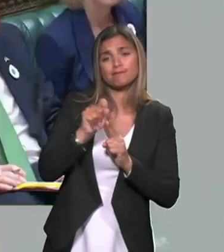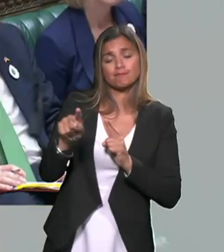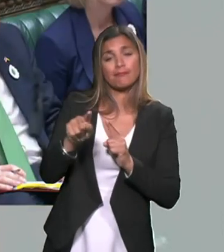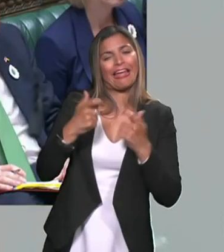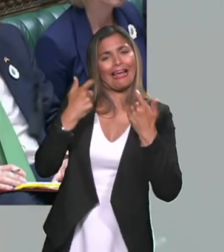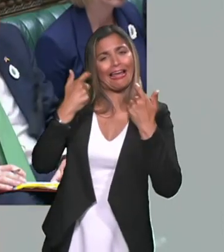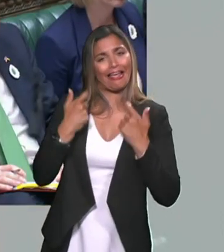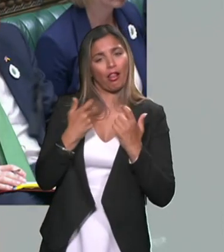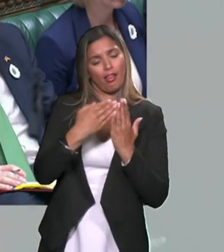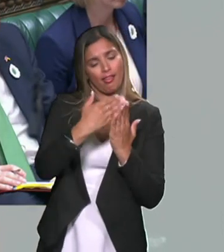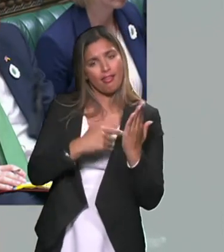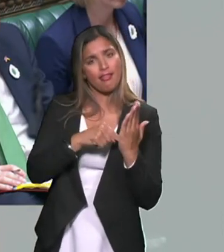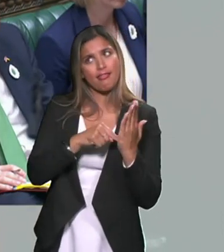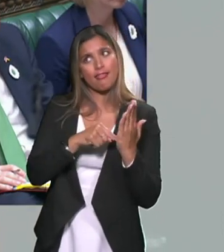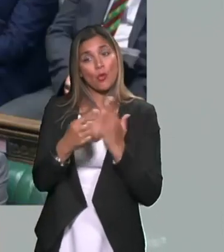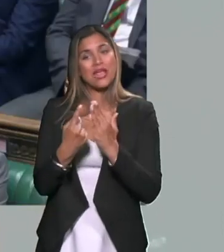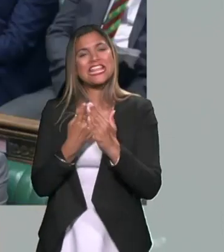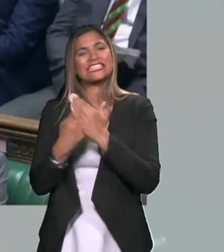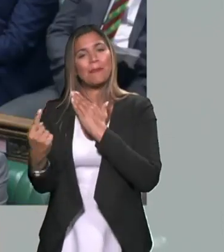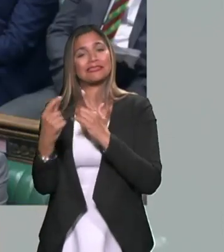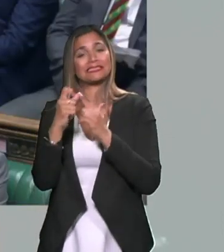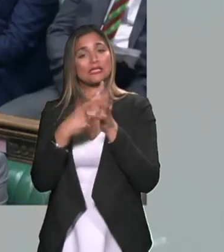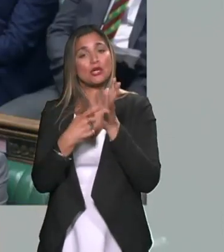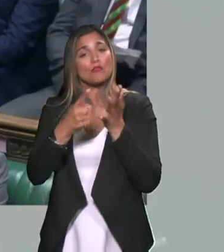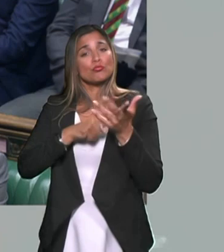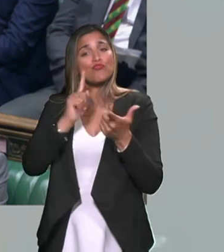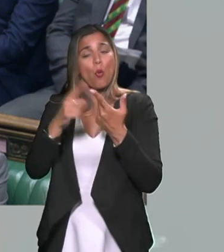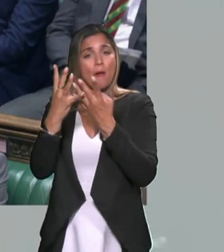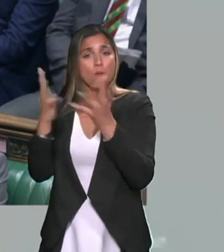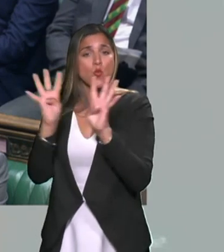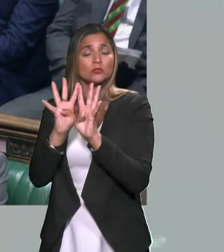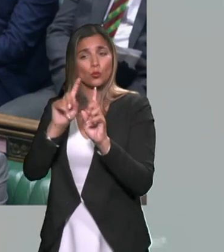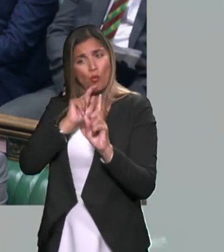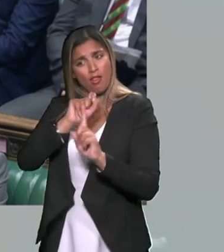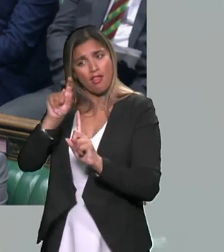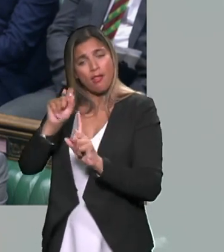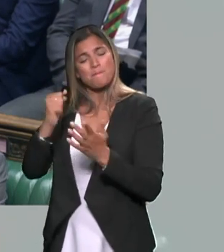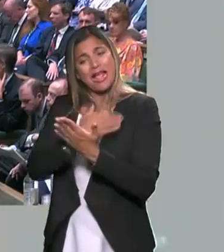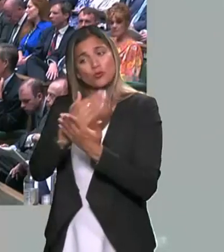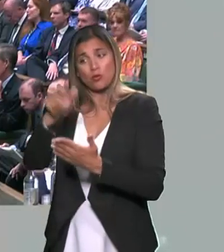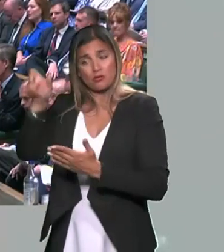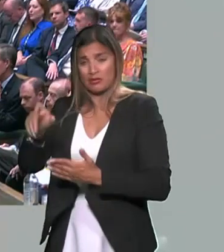Board to make sure that this dangerous man is kept behind bars?